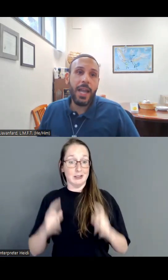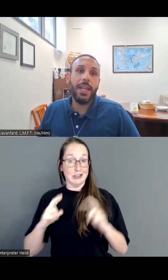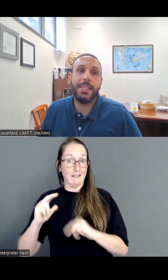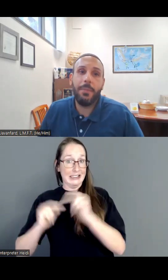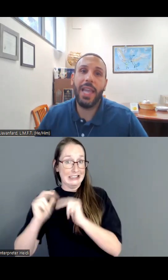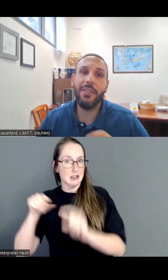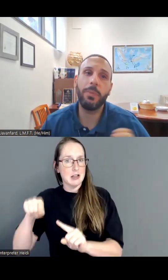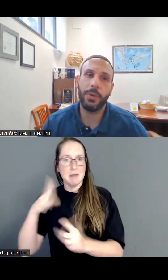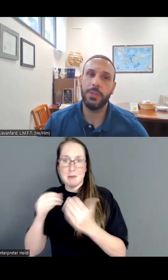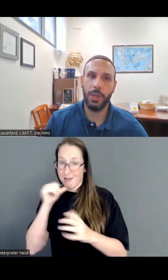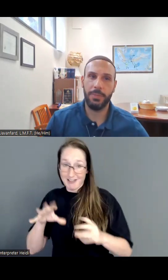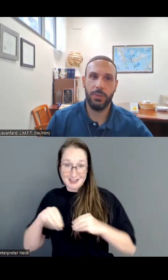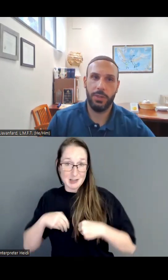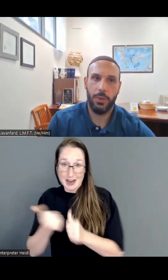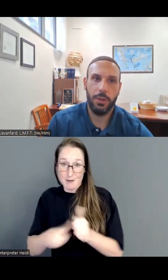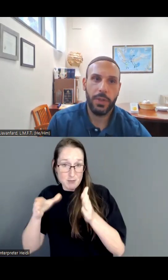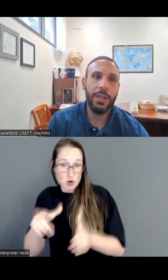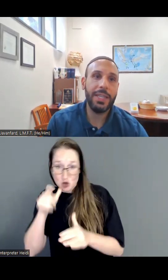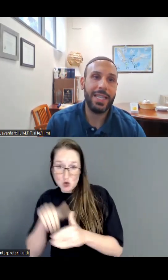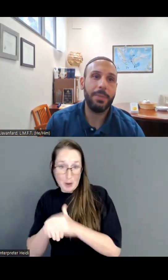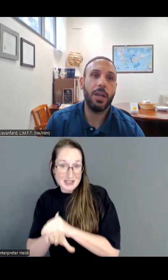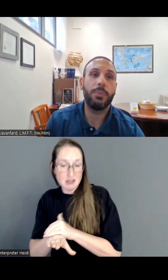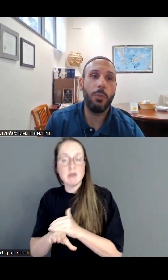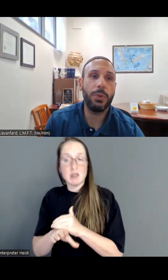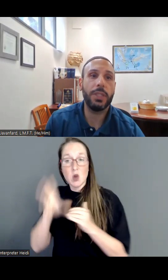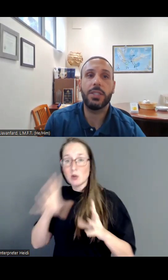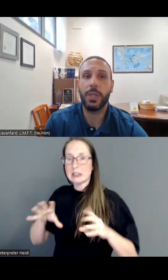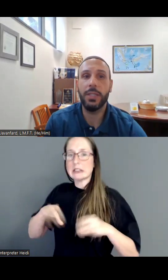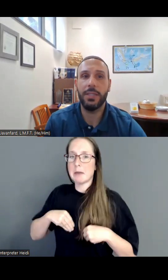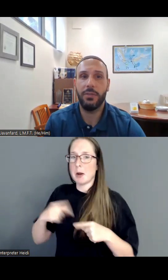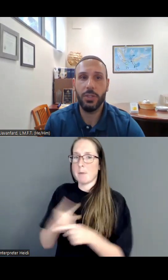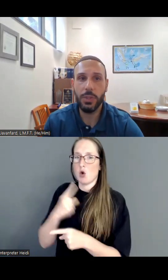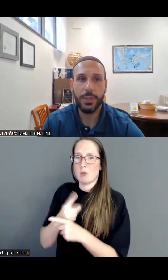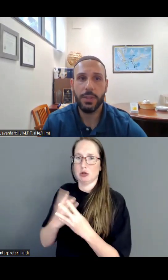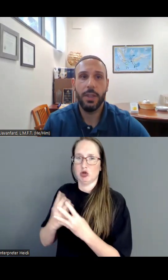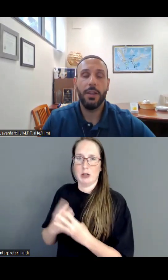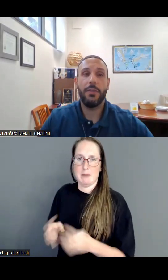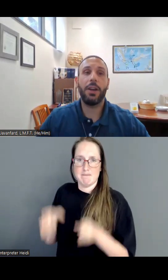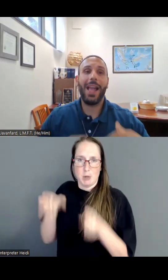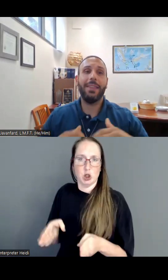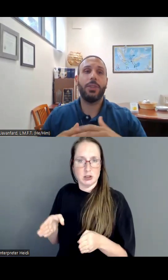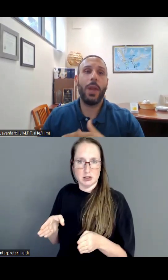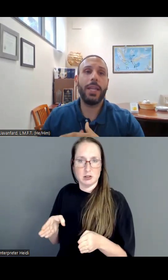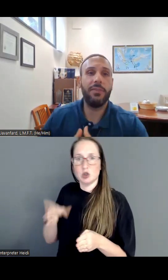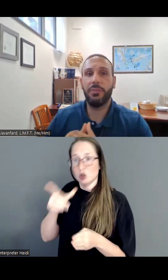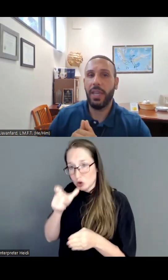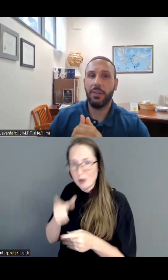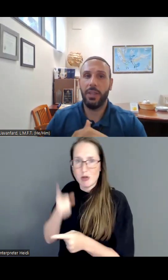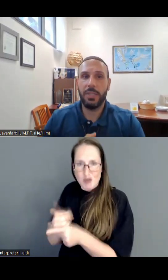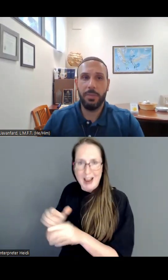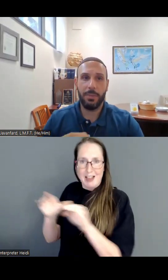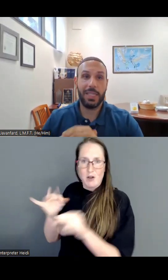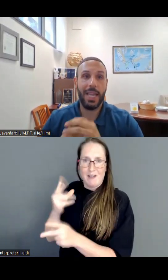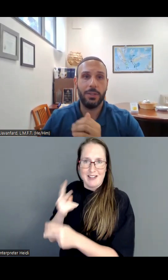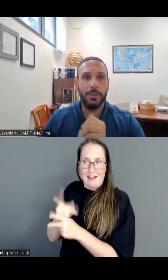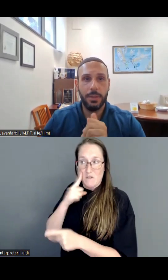may not accept every person who comes through their door. They're going to accept appropriately screened individuals that are at the right level of care for